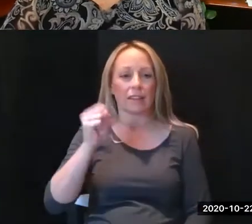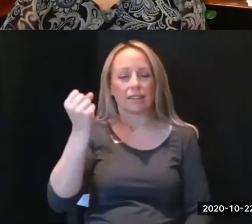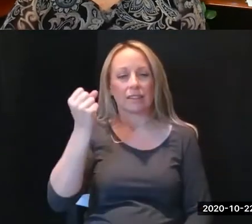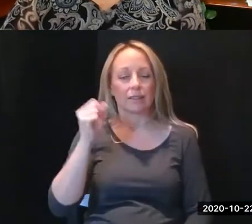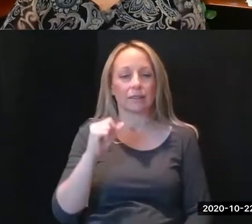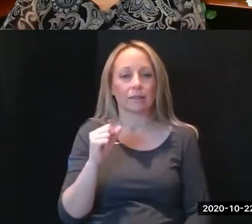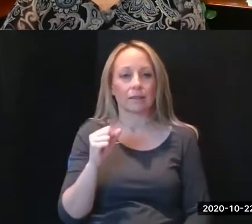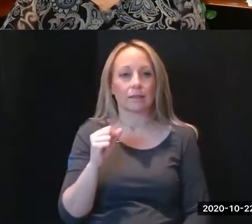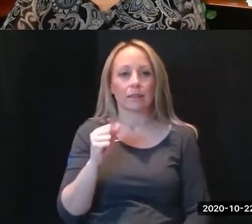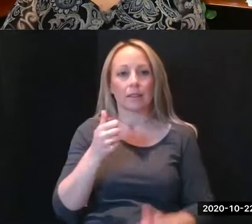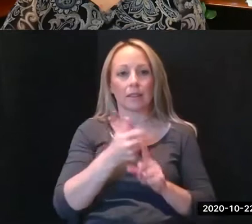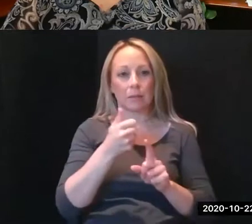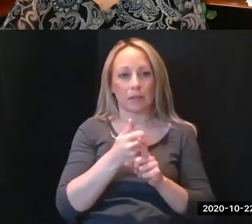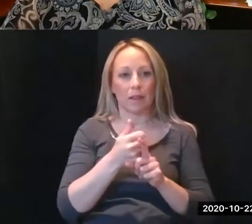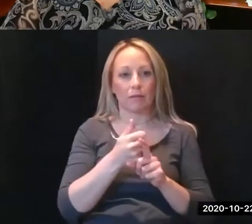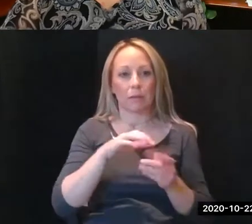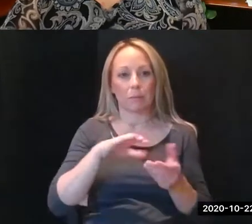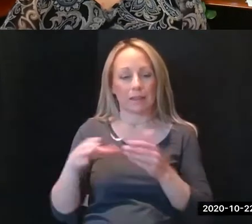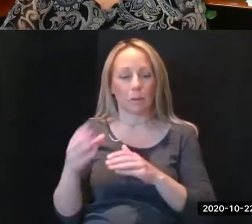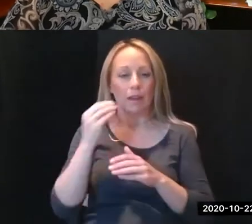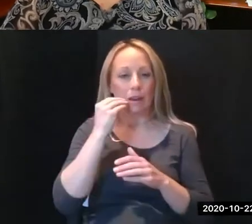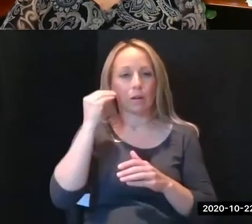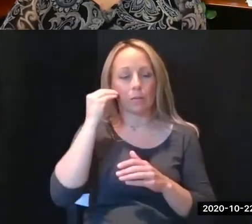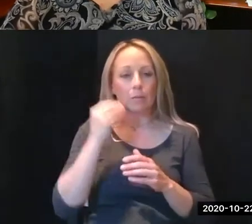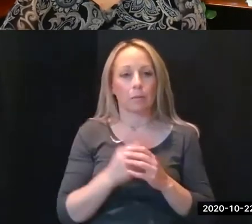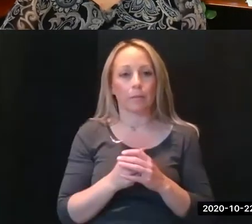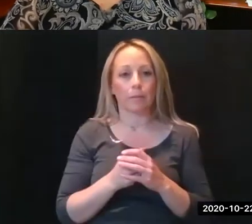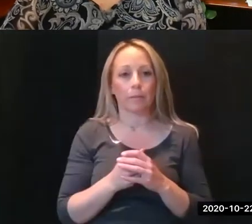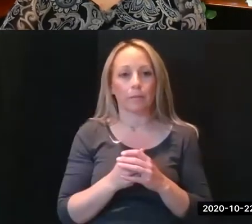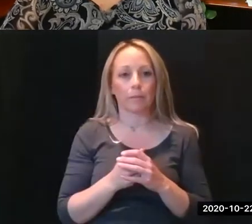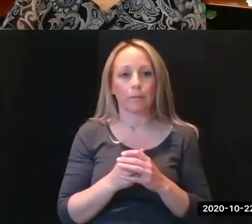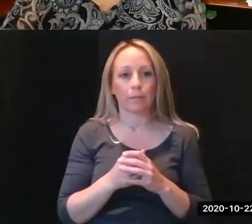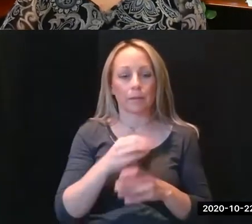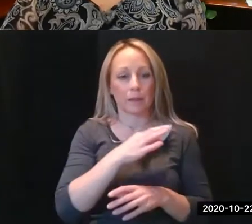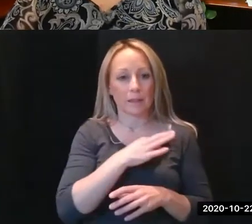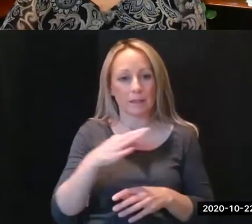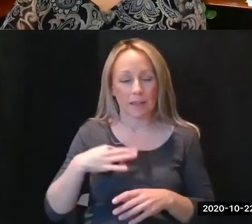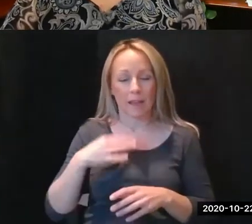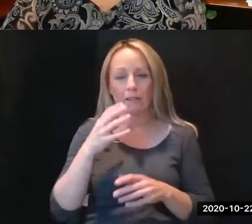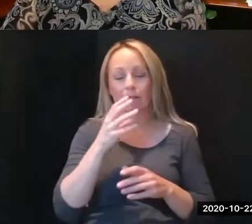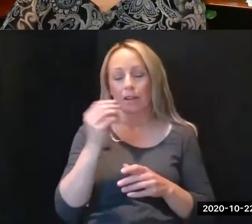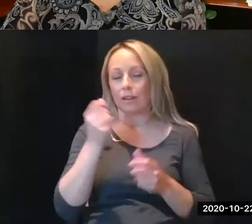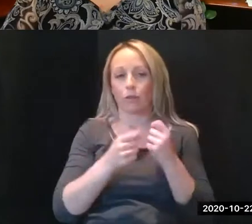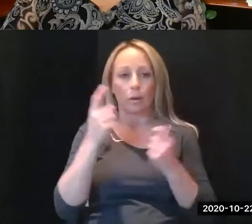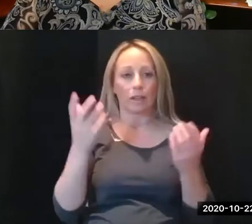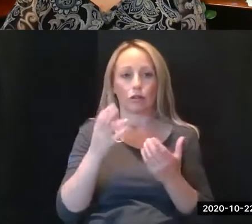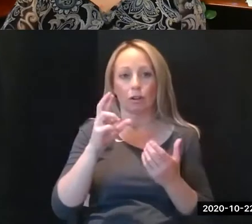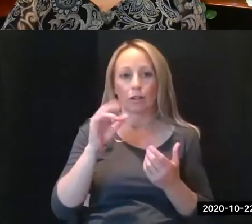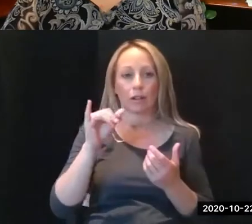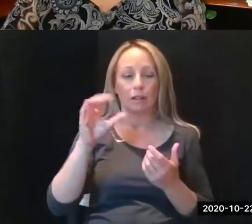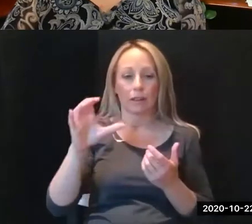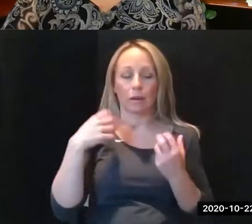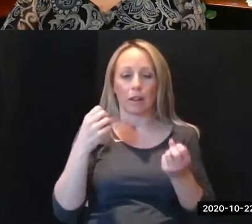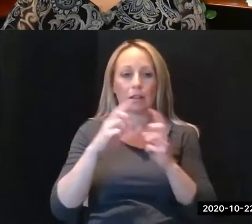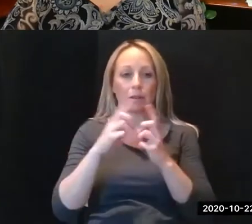had passed away at home. The staff and everyone here at the Rock Island County Health Department